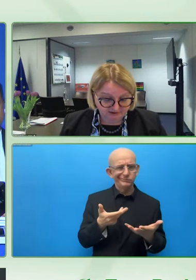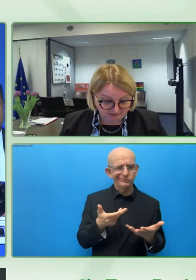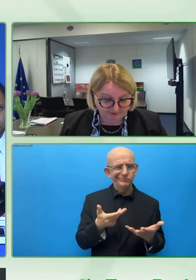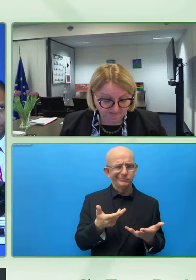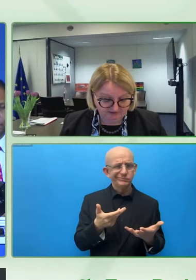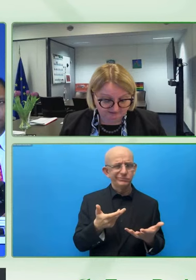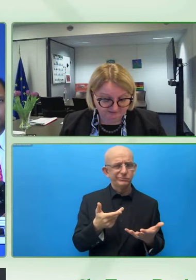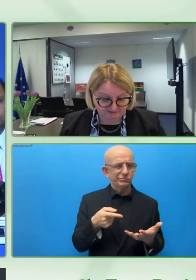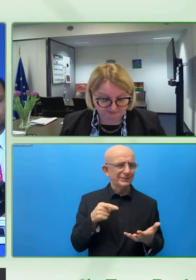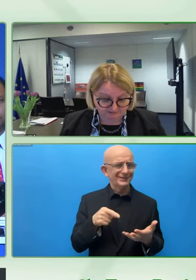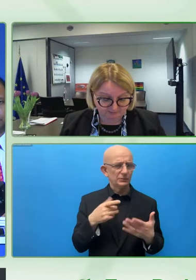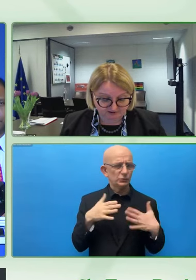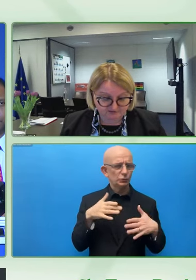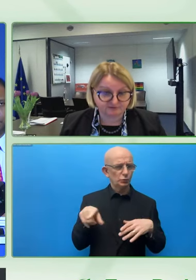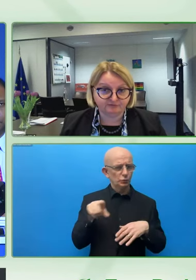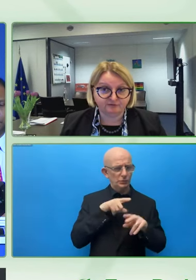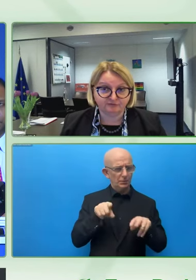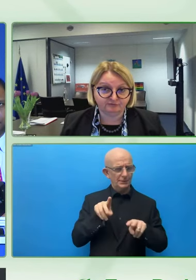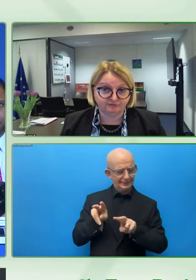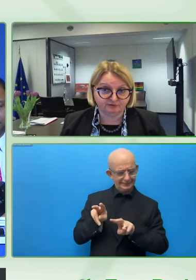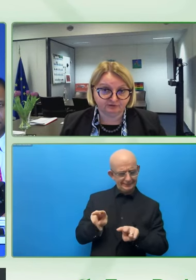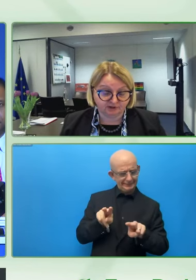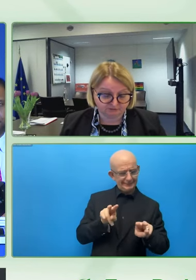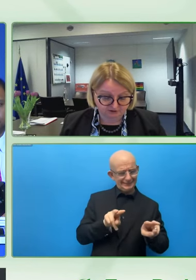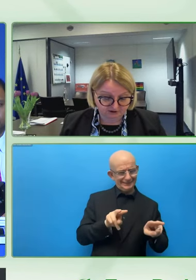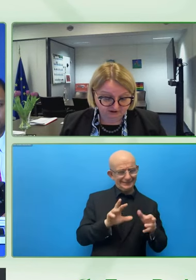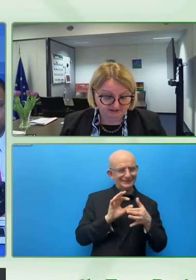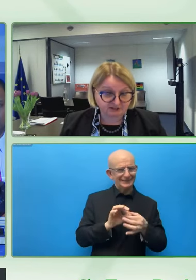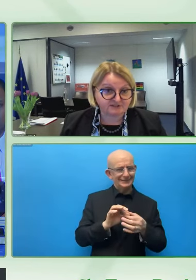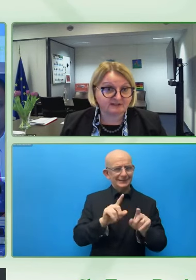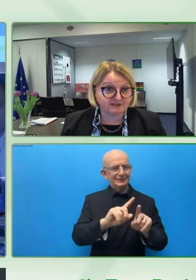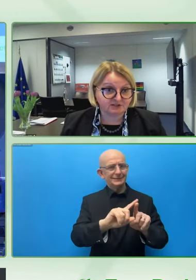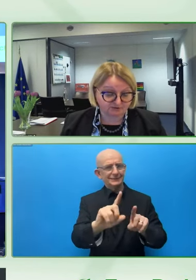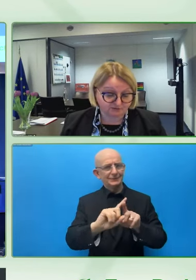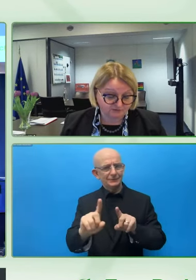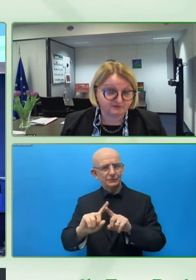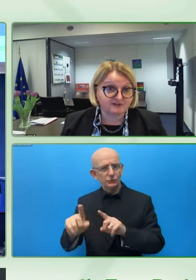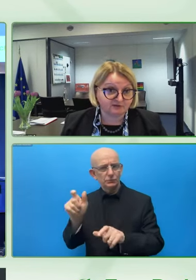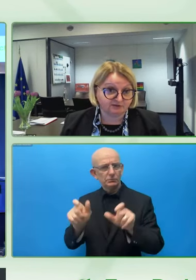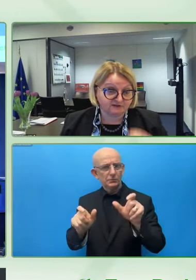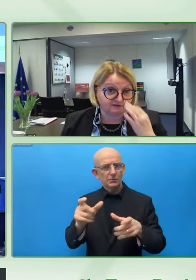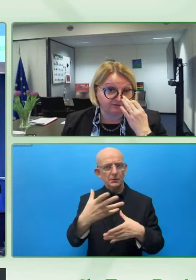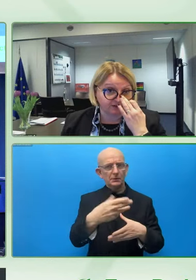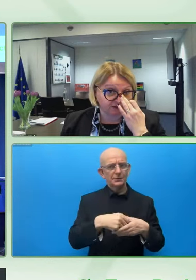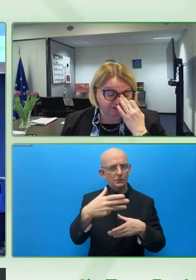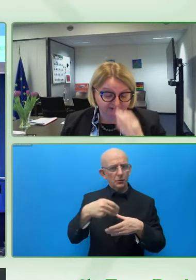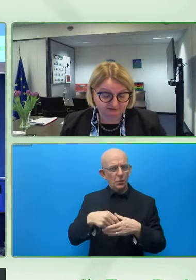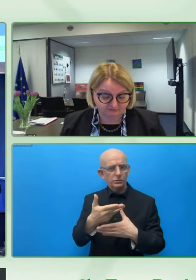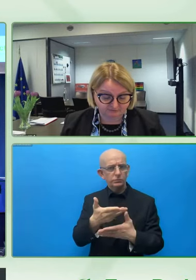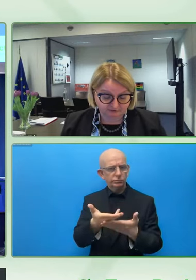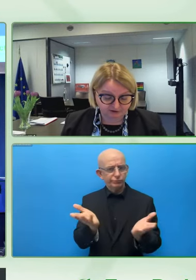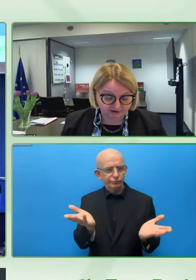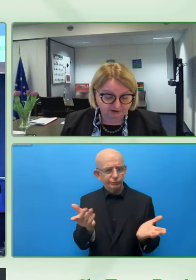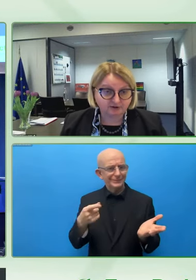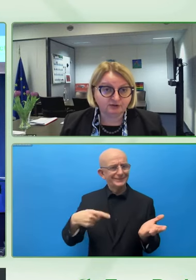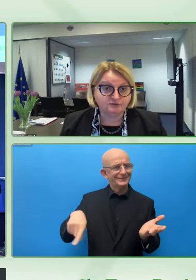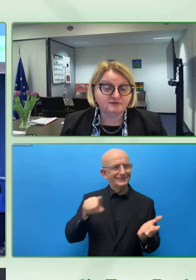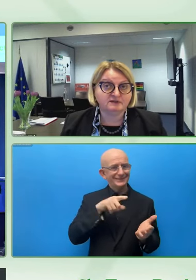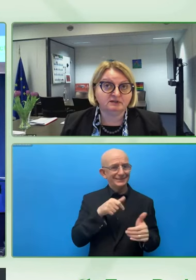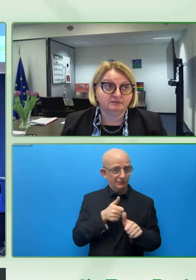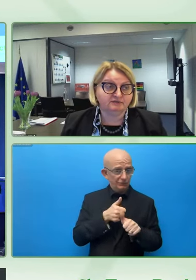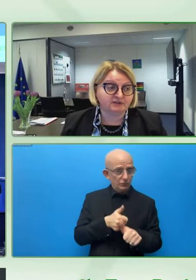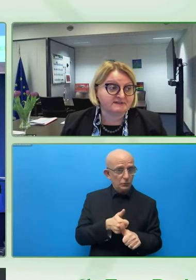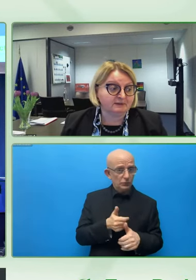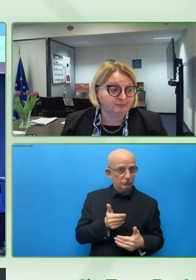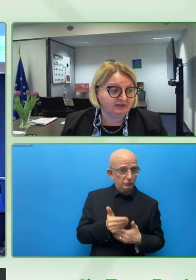the implementing the different parts of our legislation, and also securing sufficient funding for